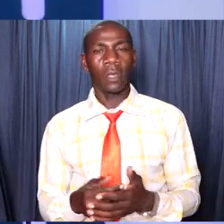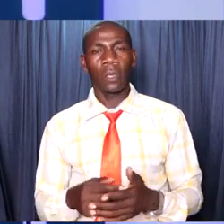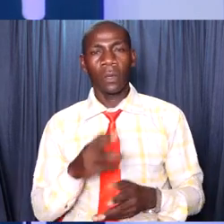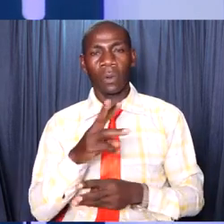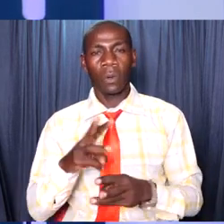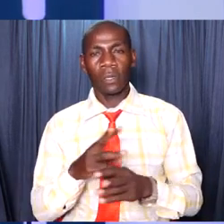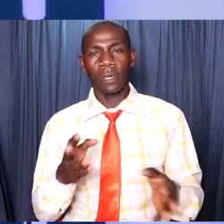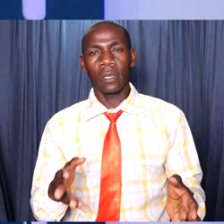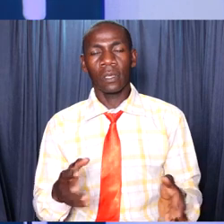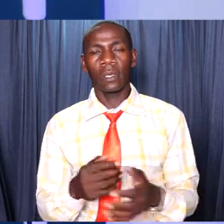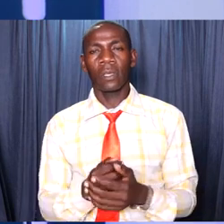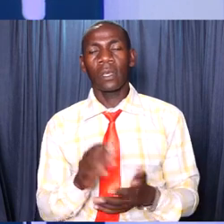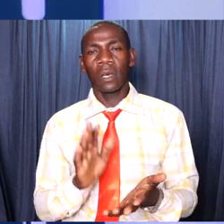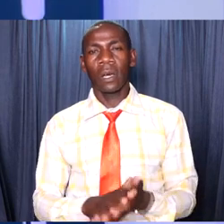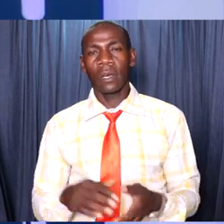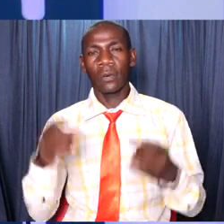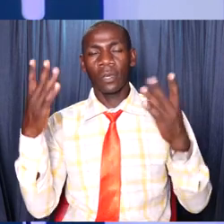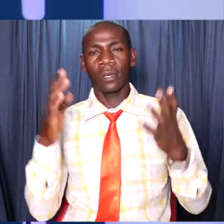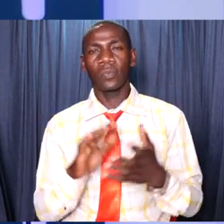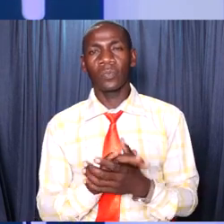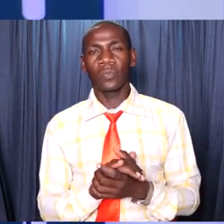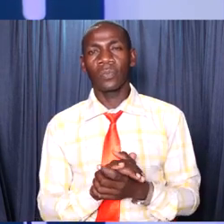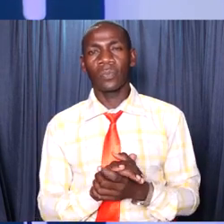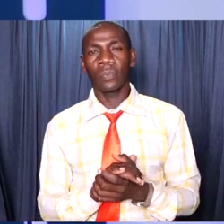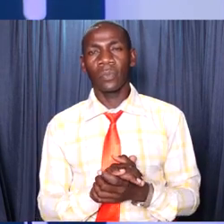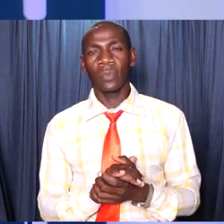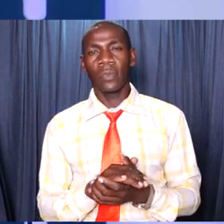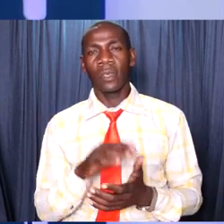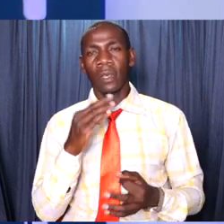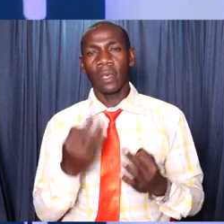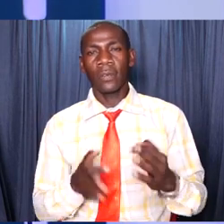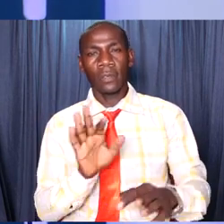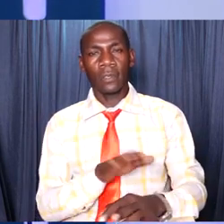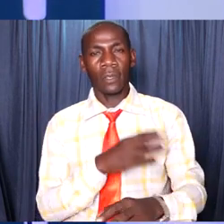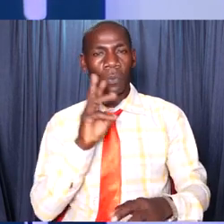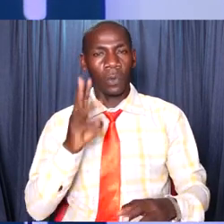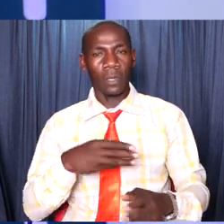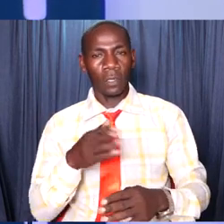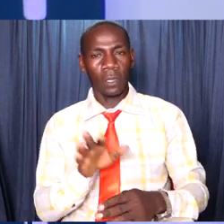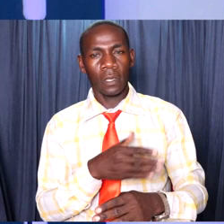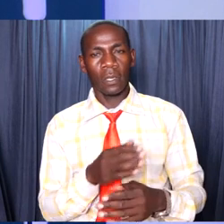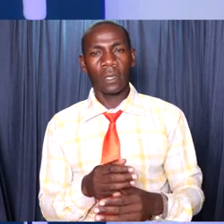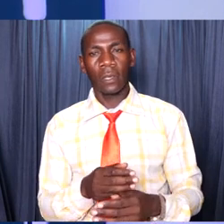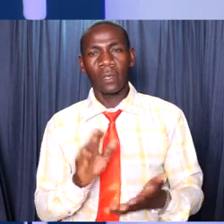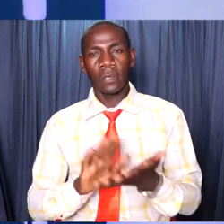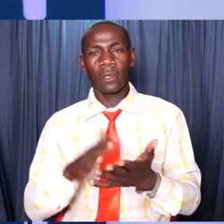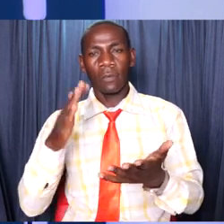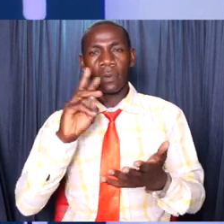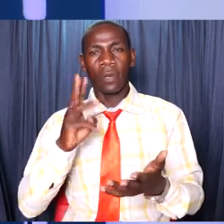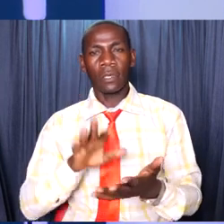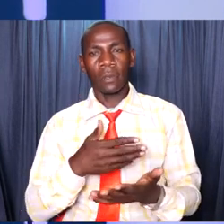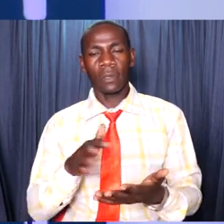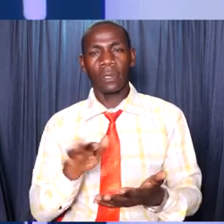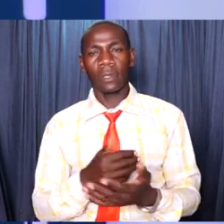Duniani hapo. On earth here. Hallelujah. Hallelujah. Kama ni kuimba utaimba. Be it singing, they'll sing. Usifu utasifu. Praising